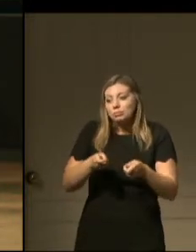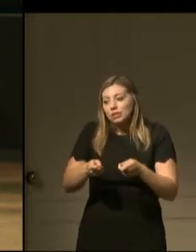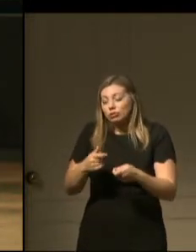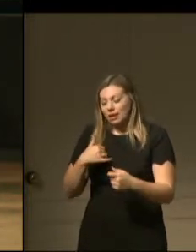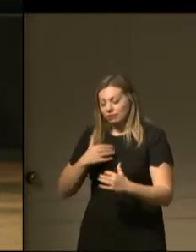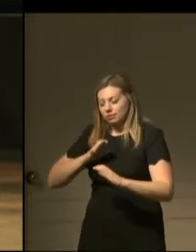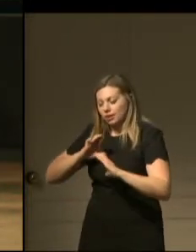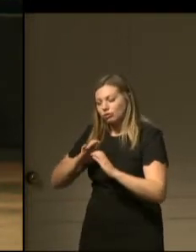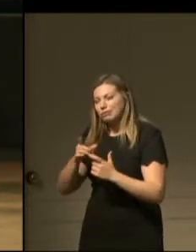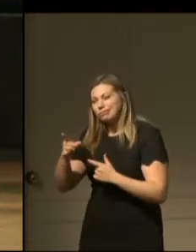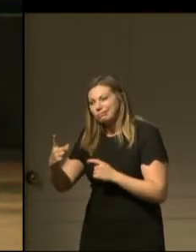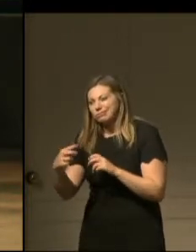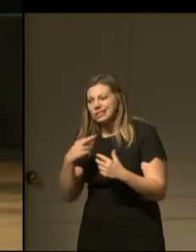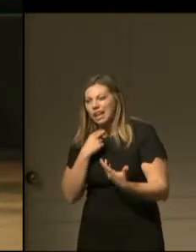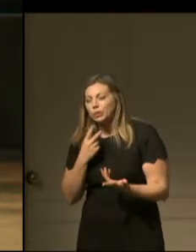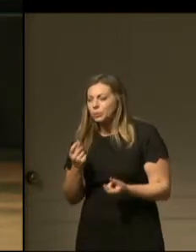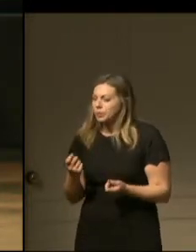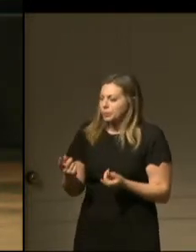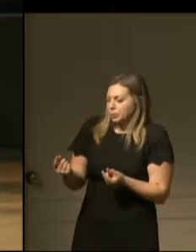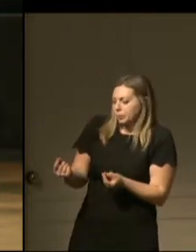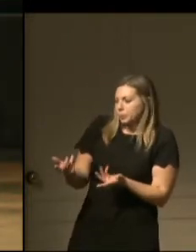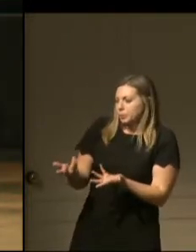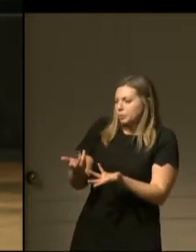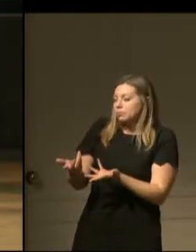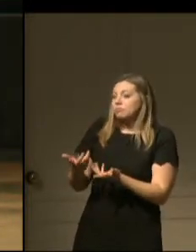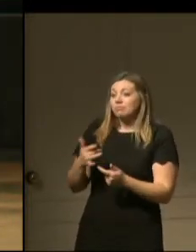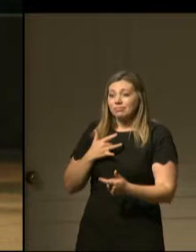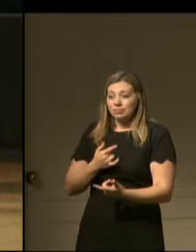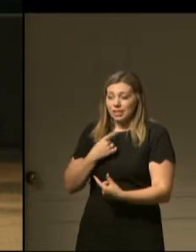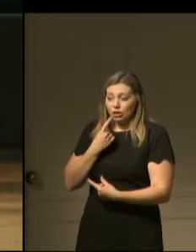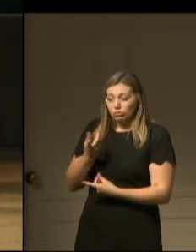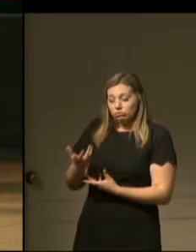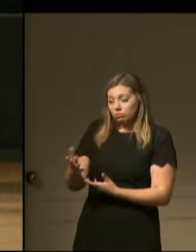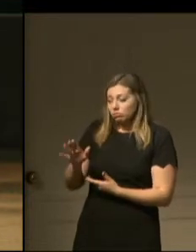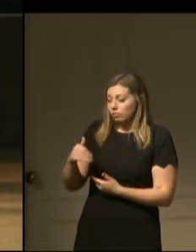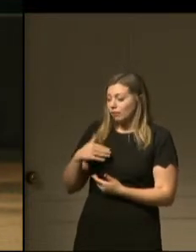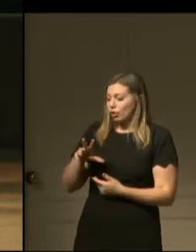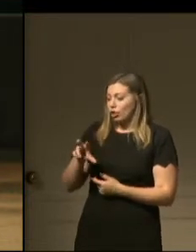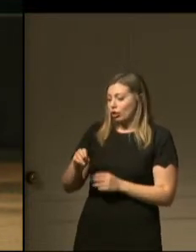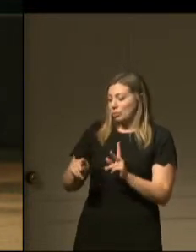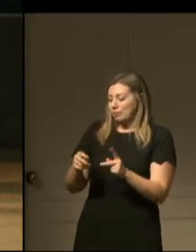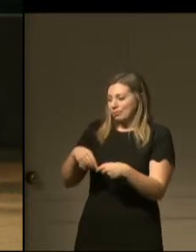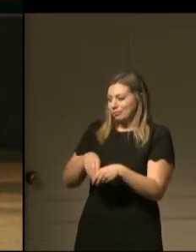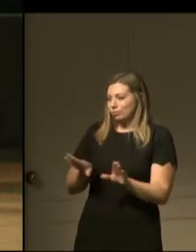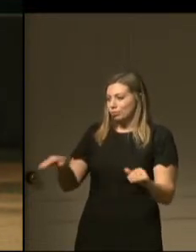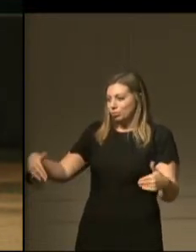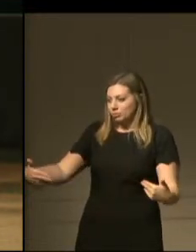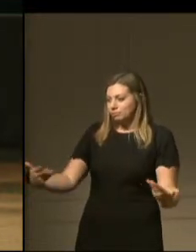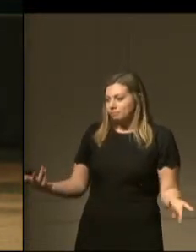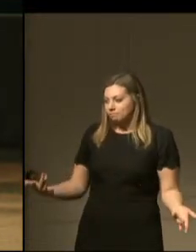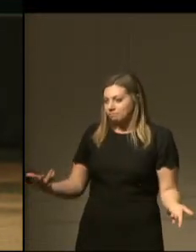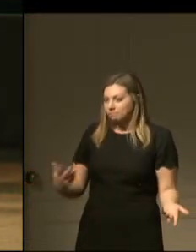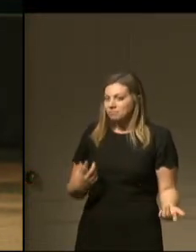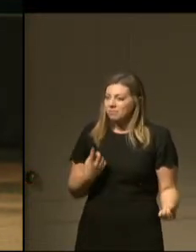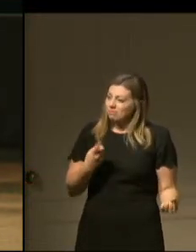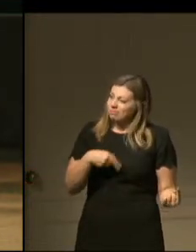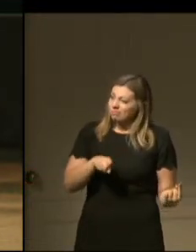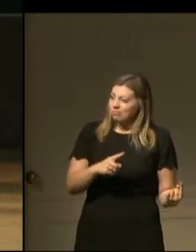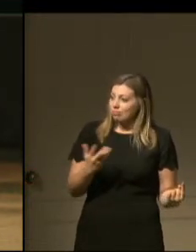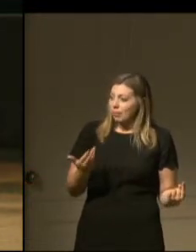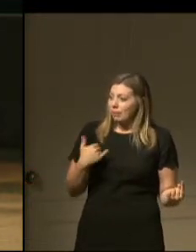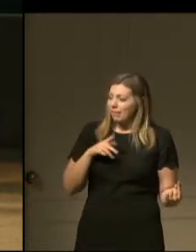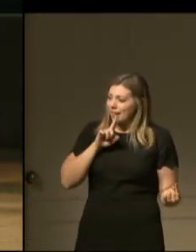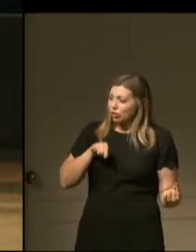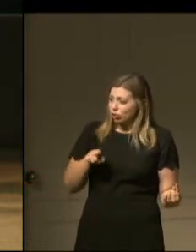conversations with them when they get stuck. And then I usually tell them there's, you know, 30 people that are in this room. One of them might have